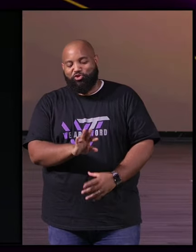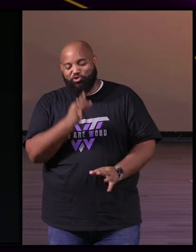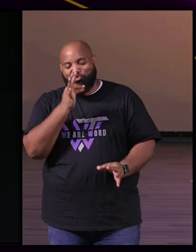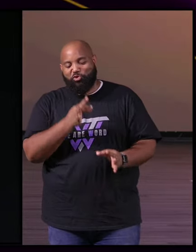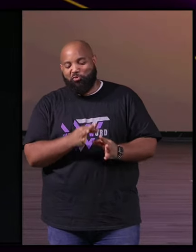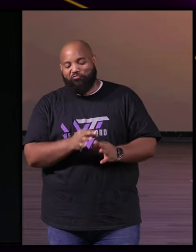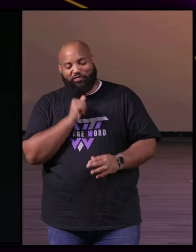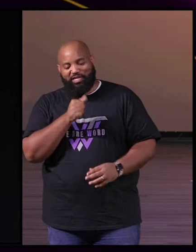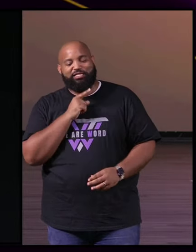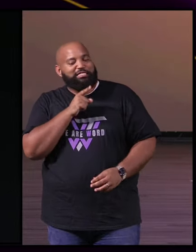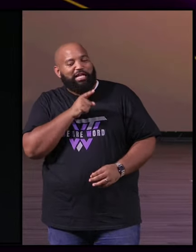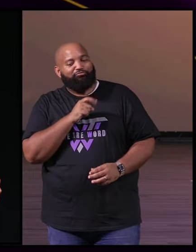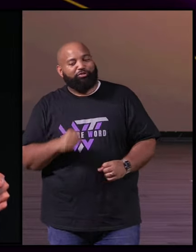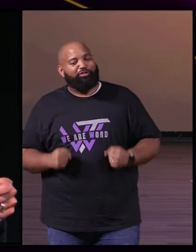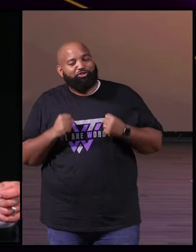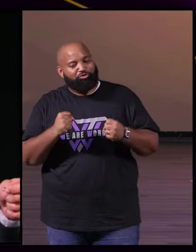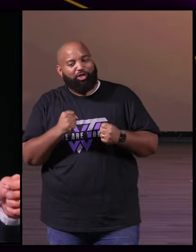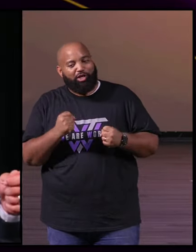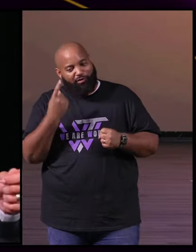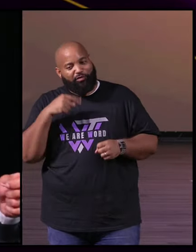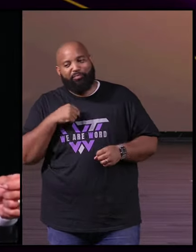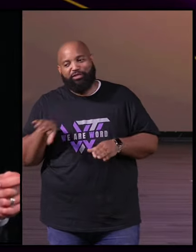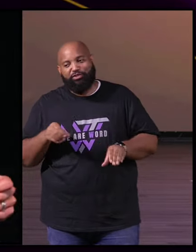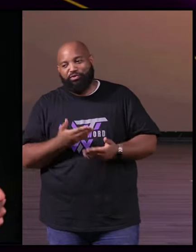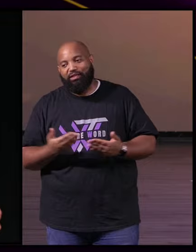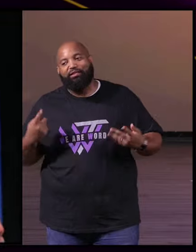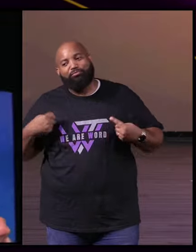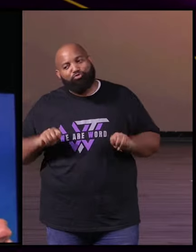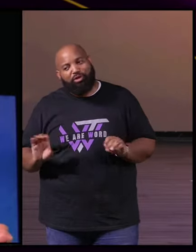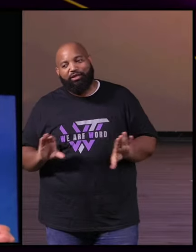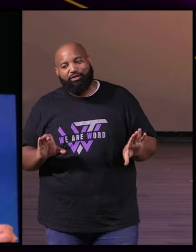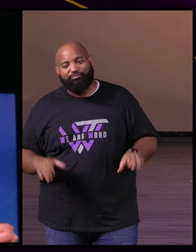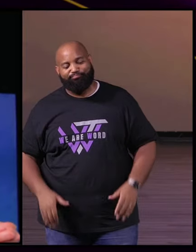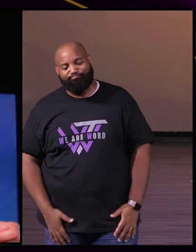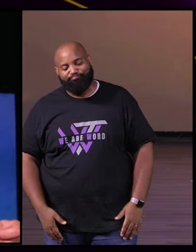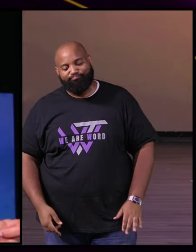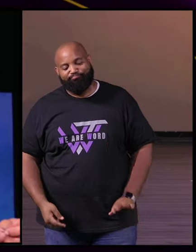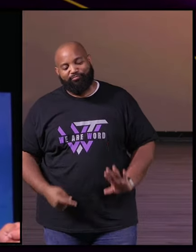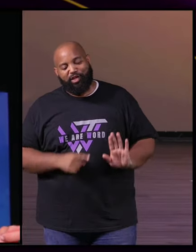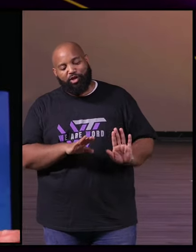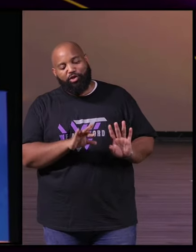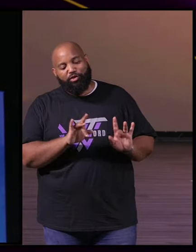that you need to have in order for me to do what I'm trying to do.